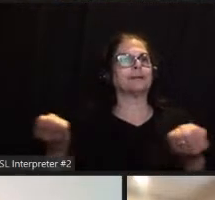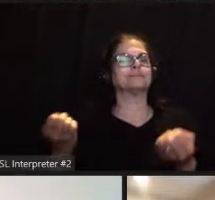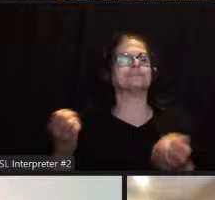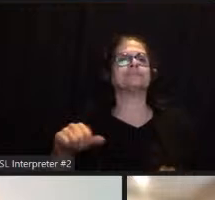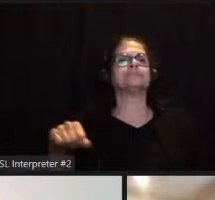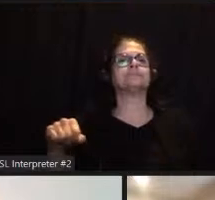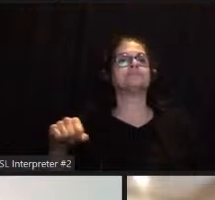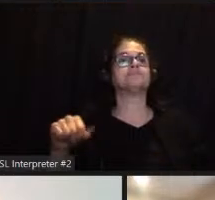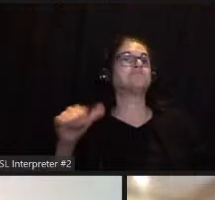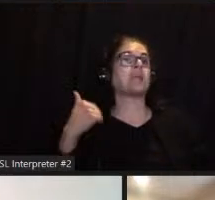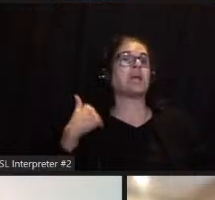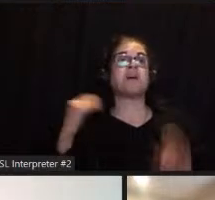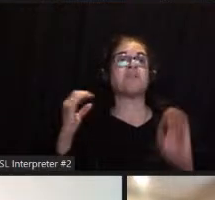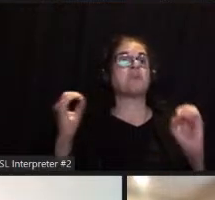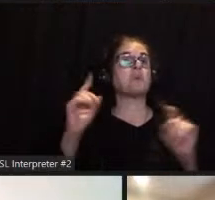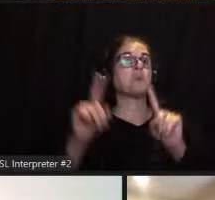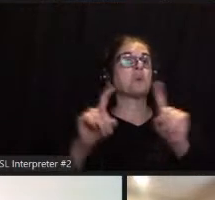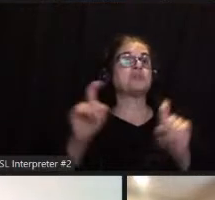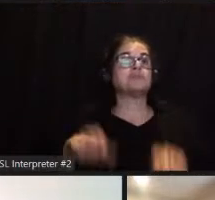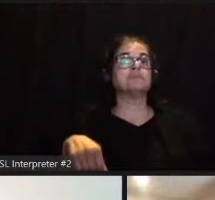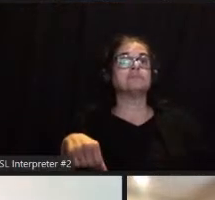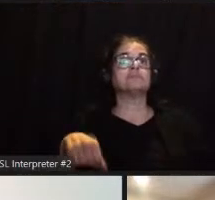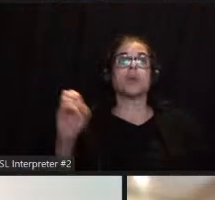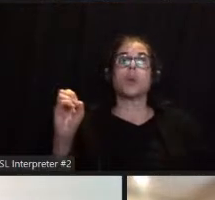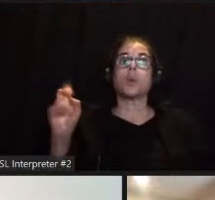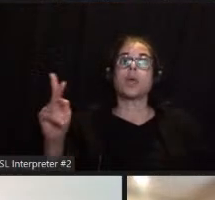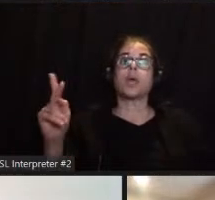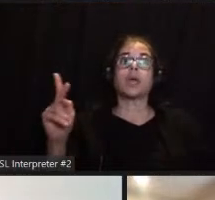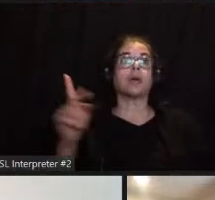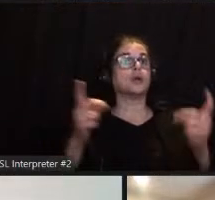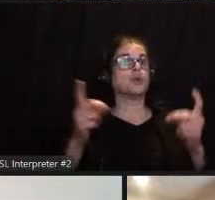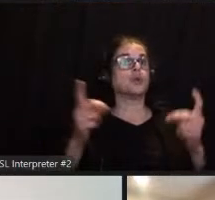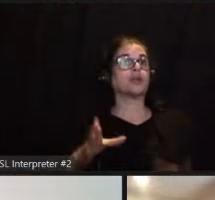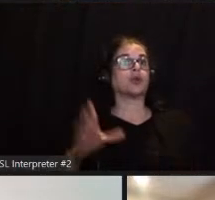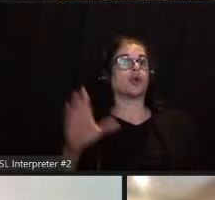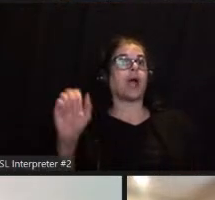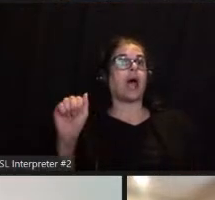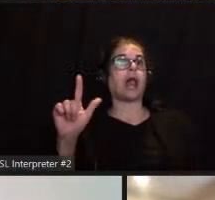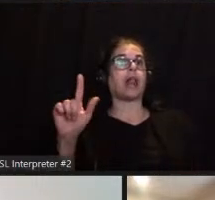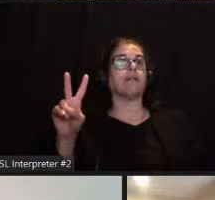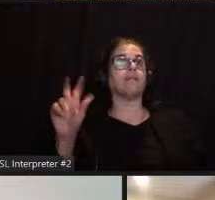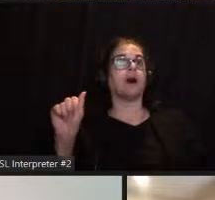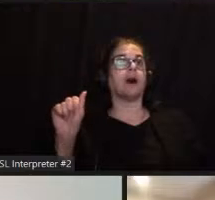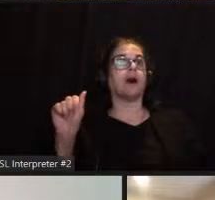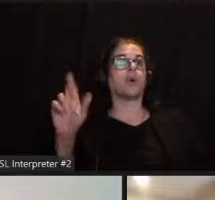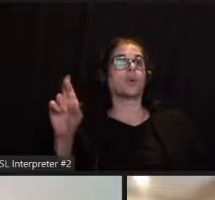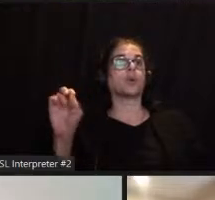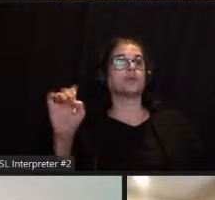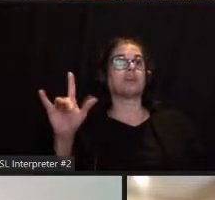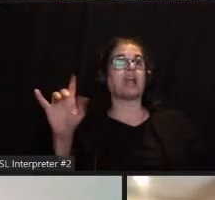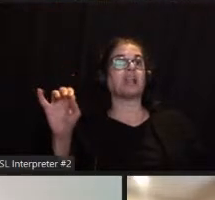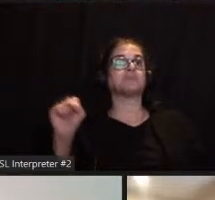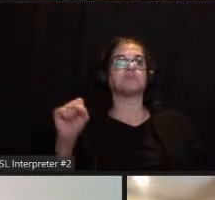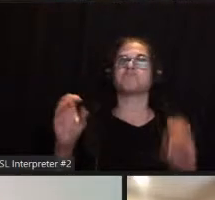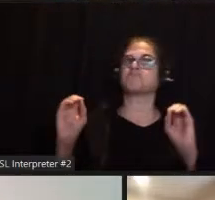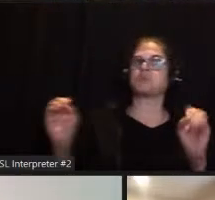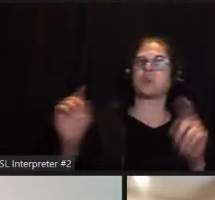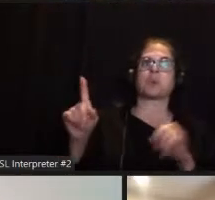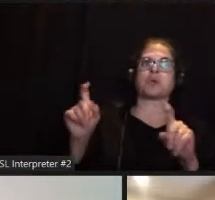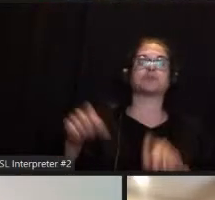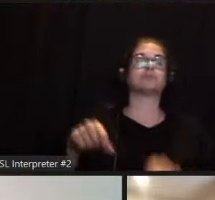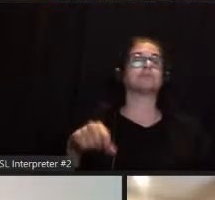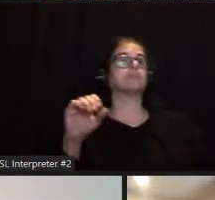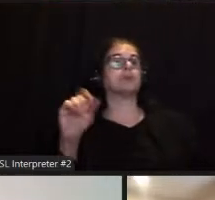I don't have any questions. All right. Director Alvarez-Ales? No questions. Judge